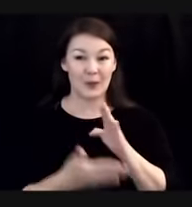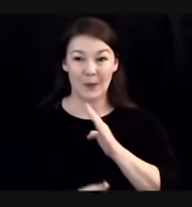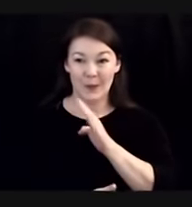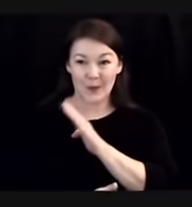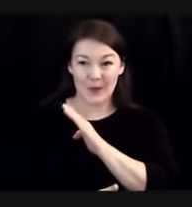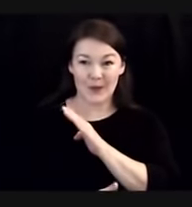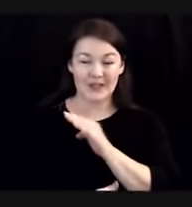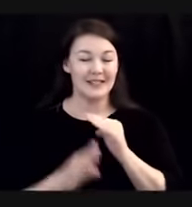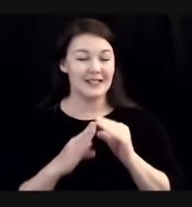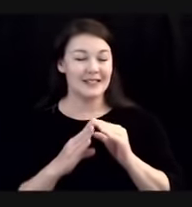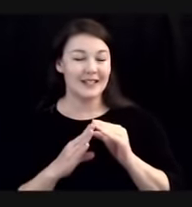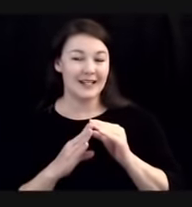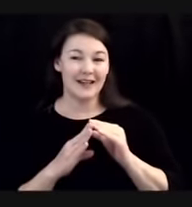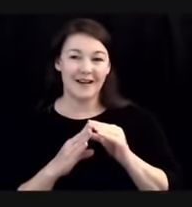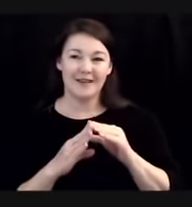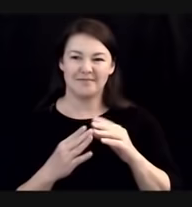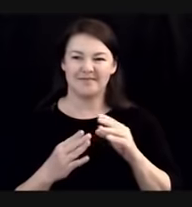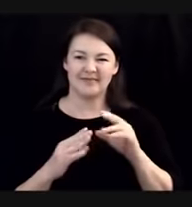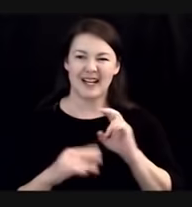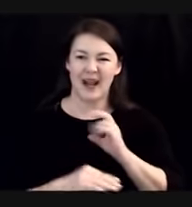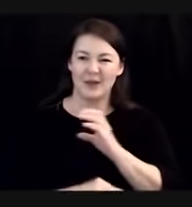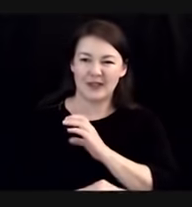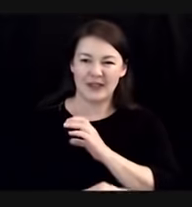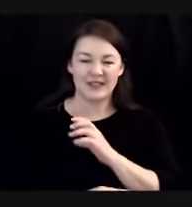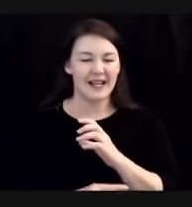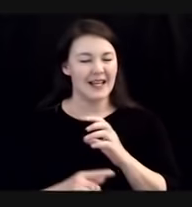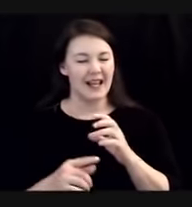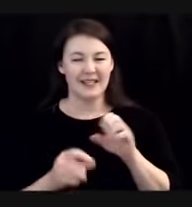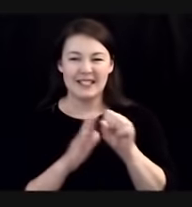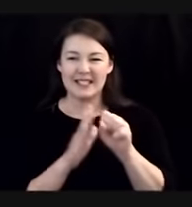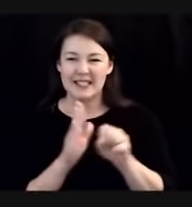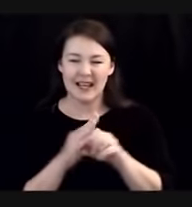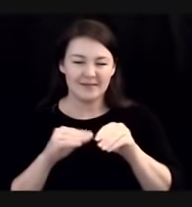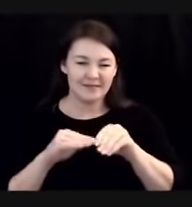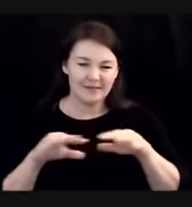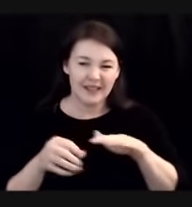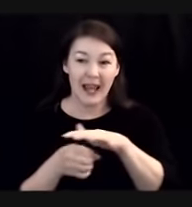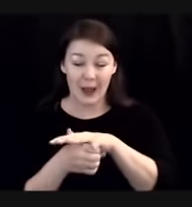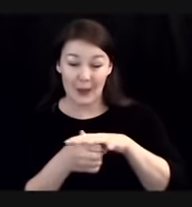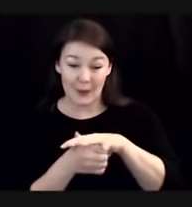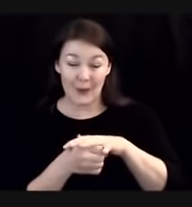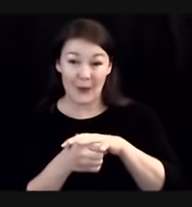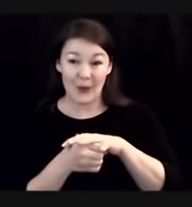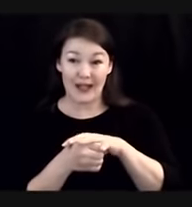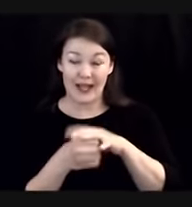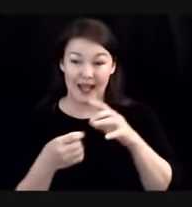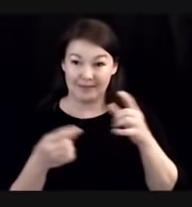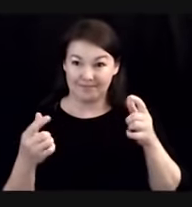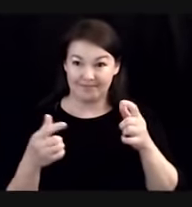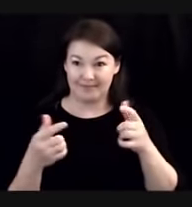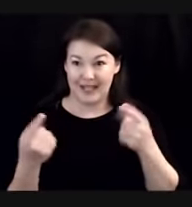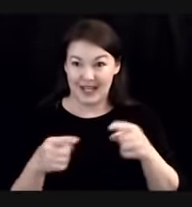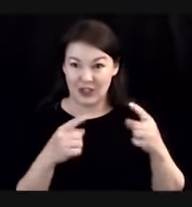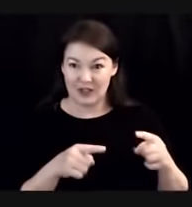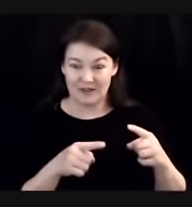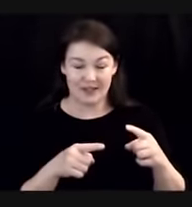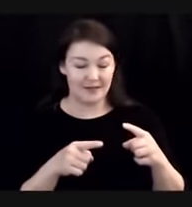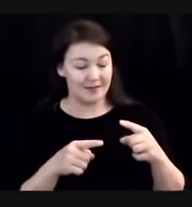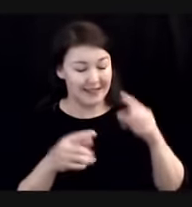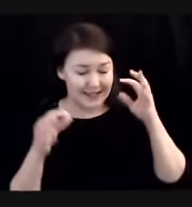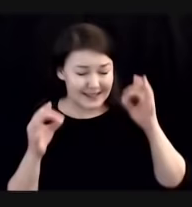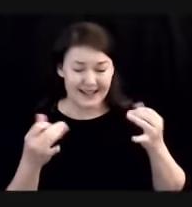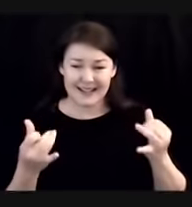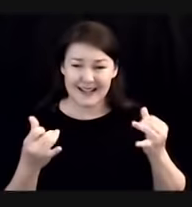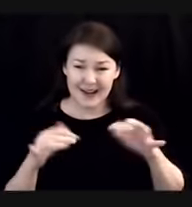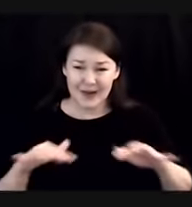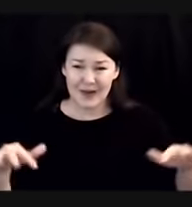city councils, statewide initiatives, in many areas, local initiatives, are all being decided across our state today. Make sure